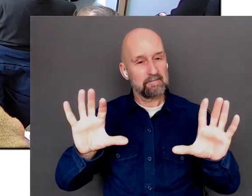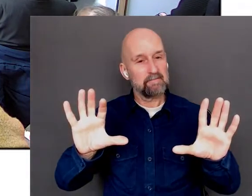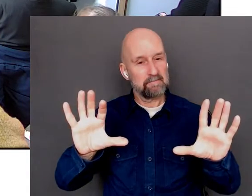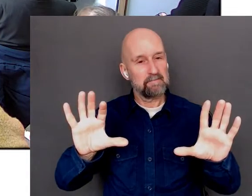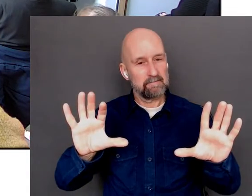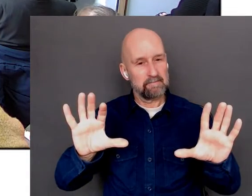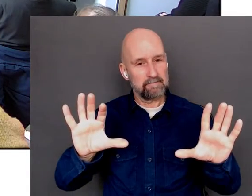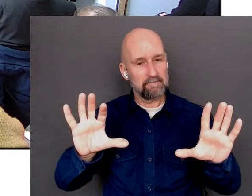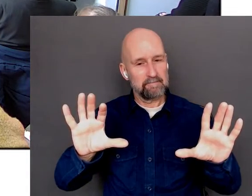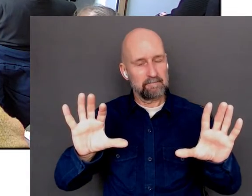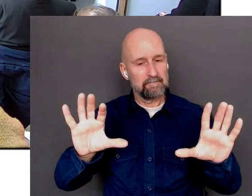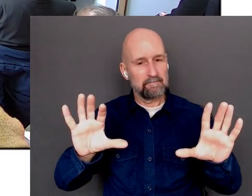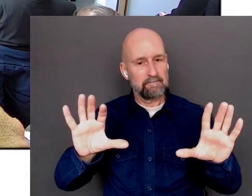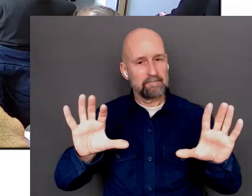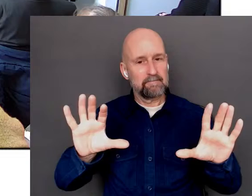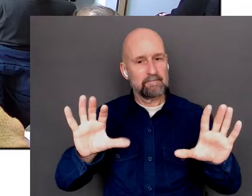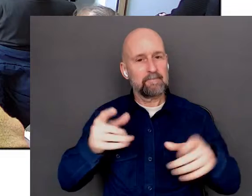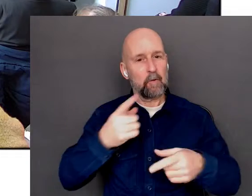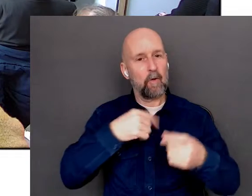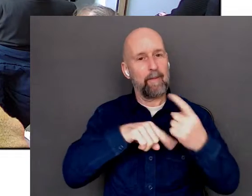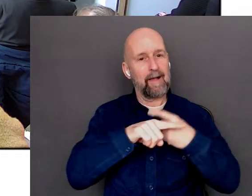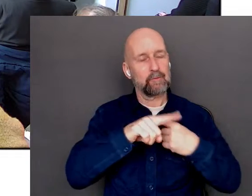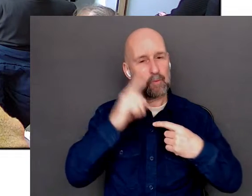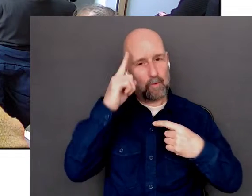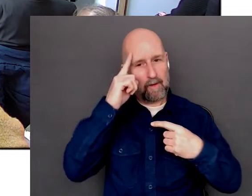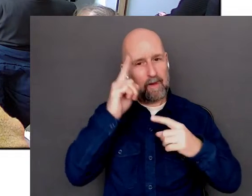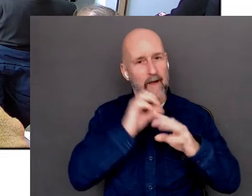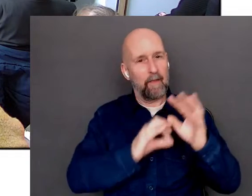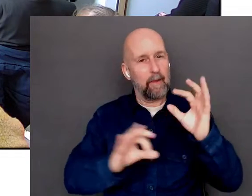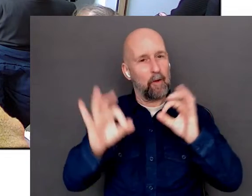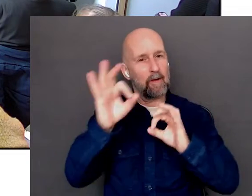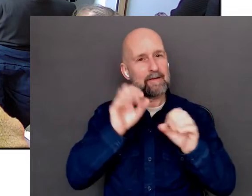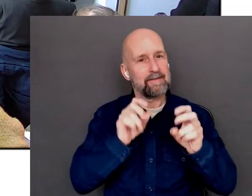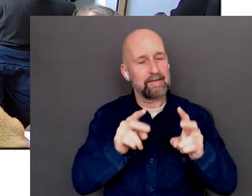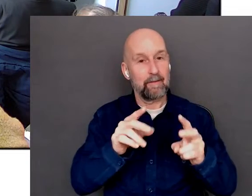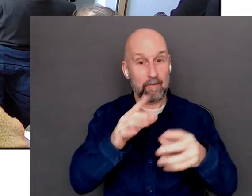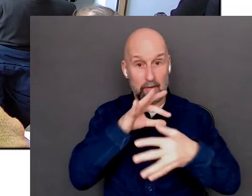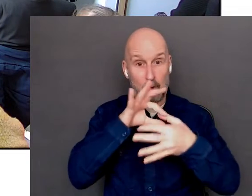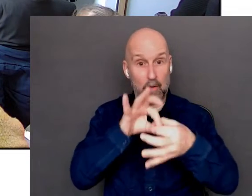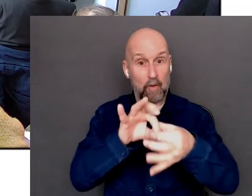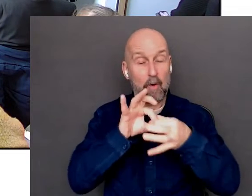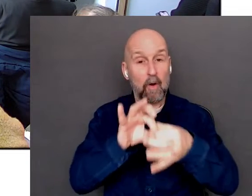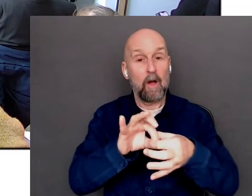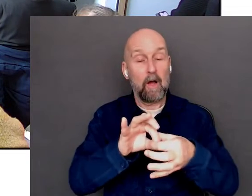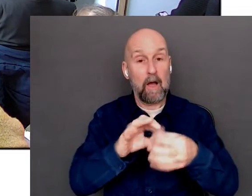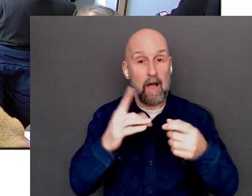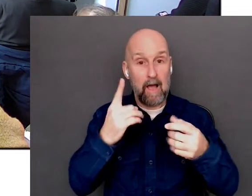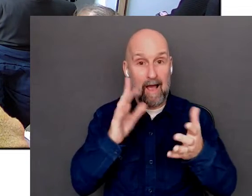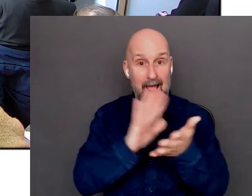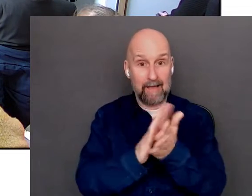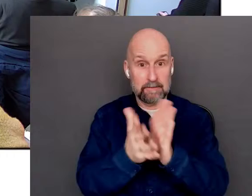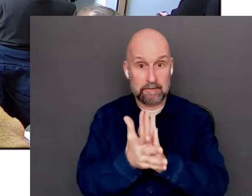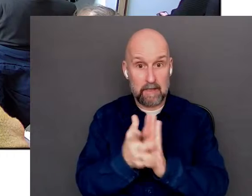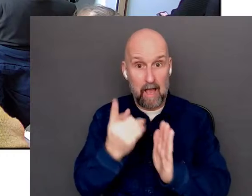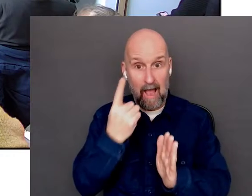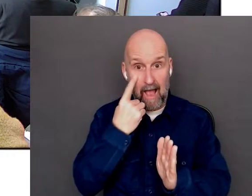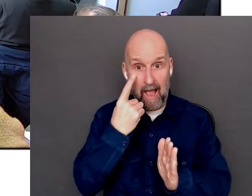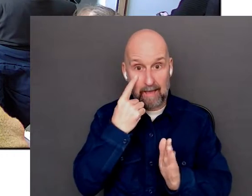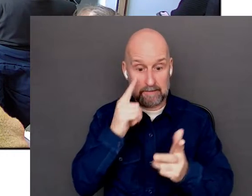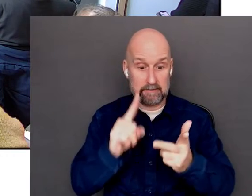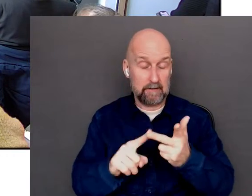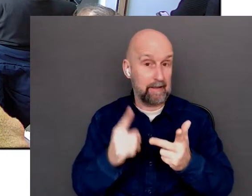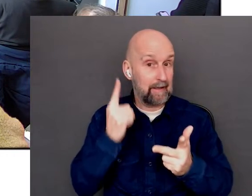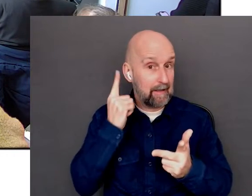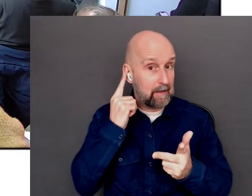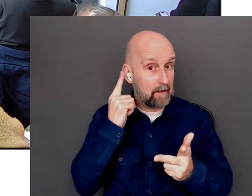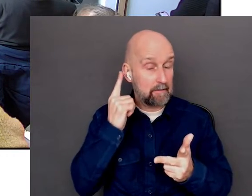back to the cognitive system, we have hands, we have ears, we have eyes. So I think what we are most used to in